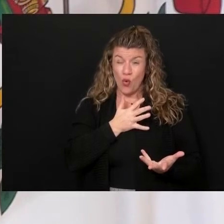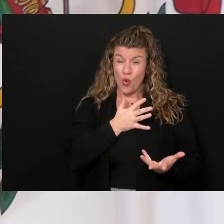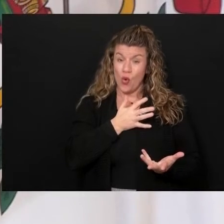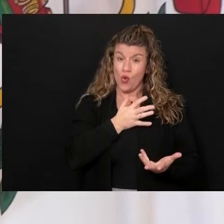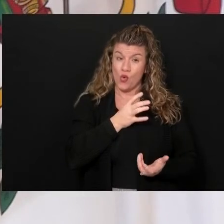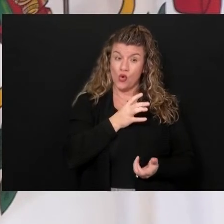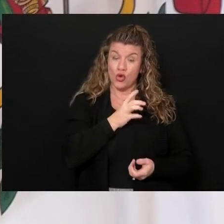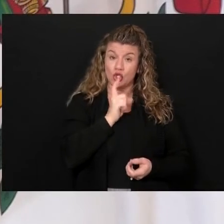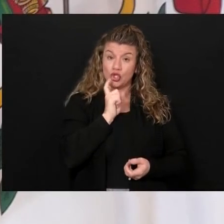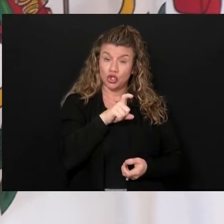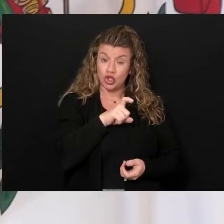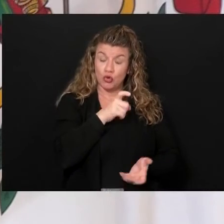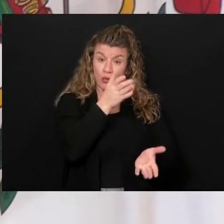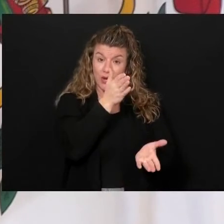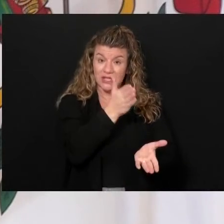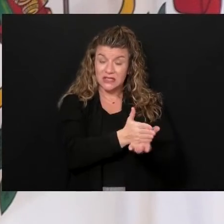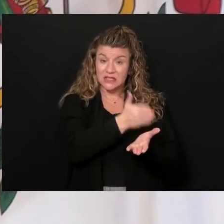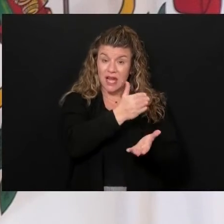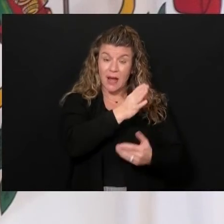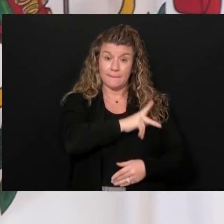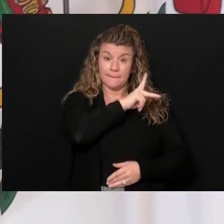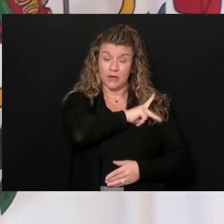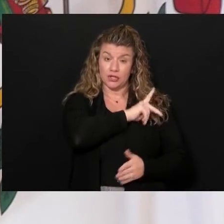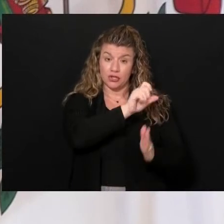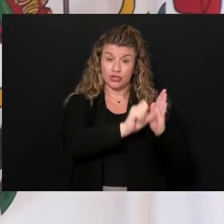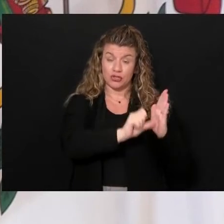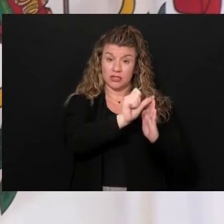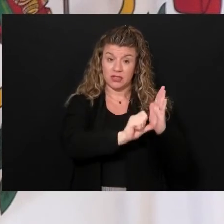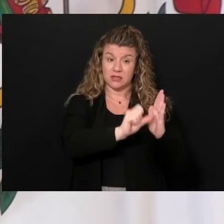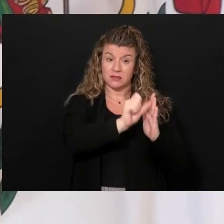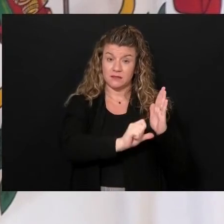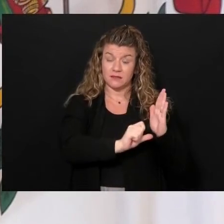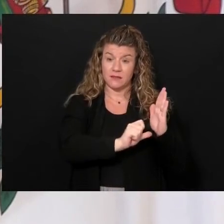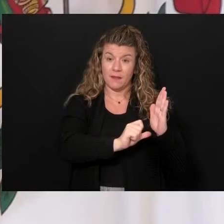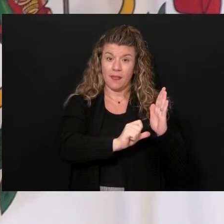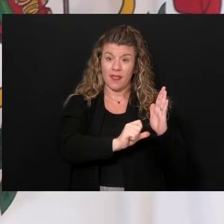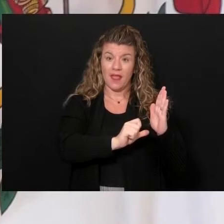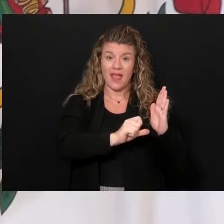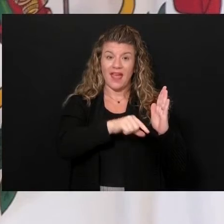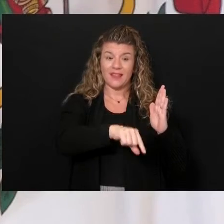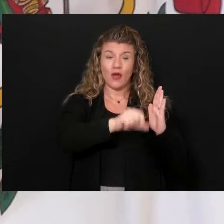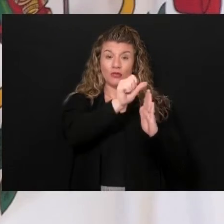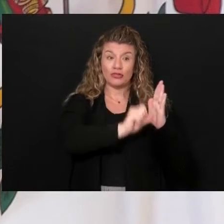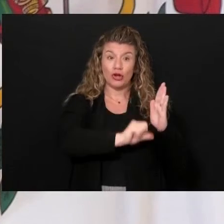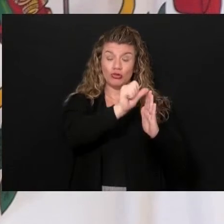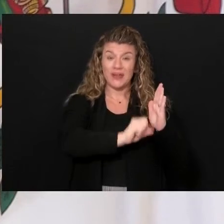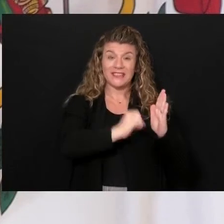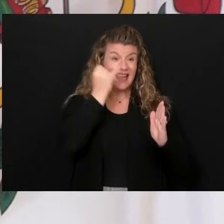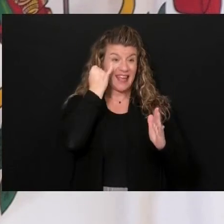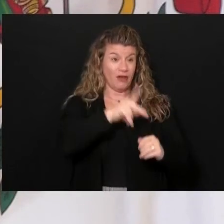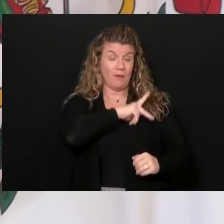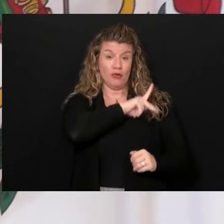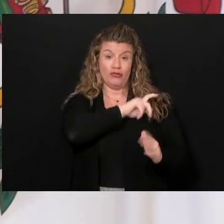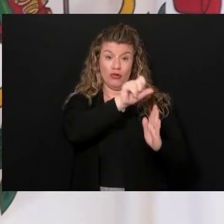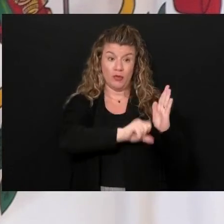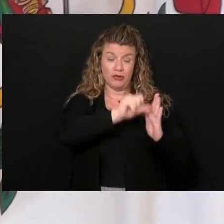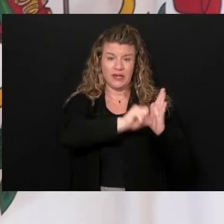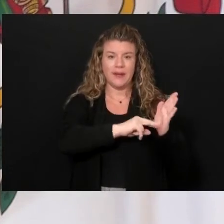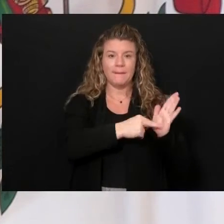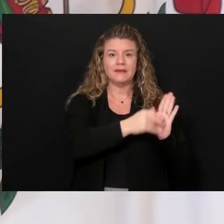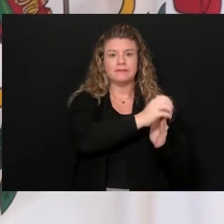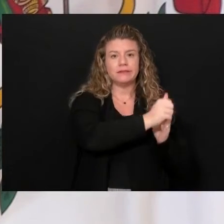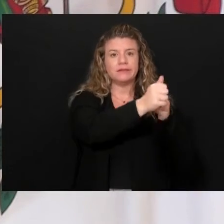stop the elective surgeries that are going to basically lead to hospital stays and all that, and take up beds